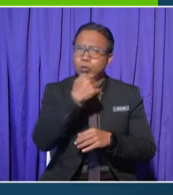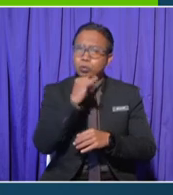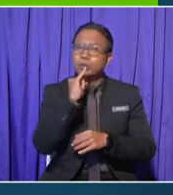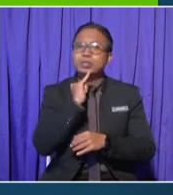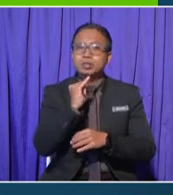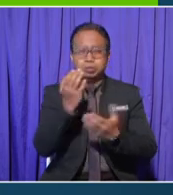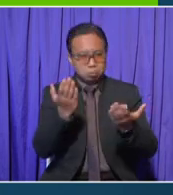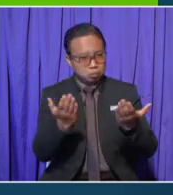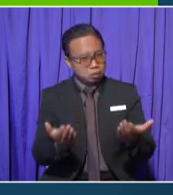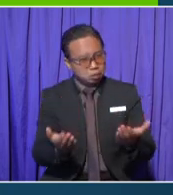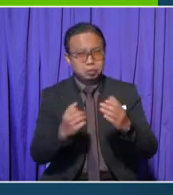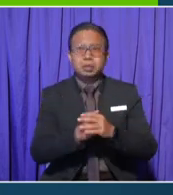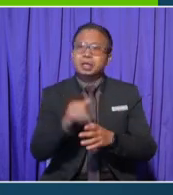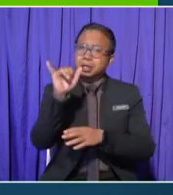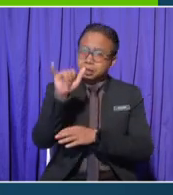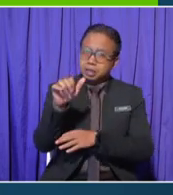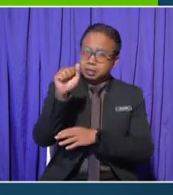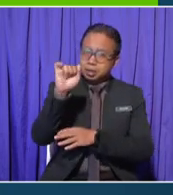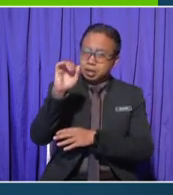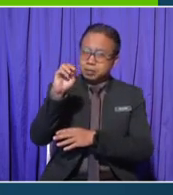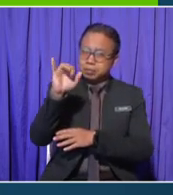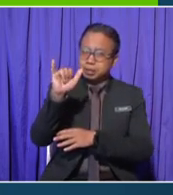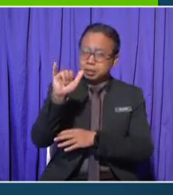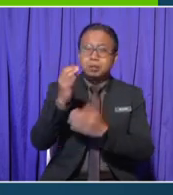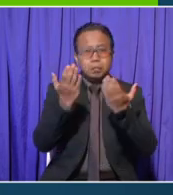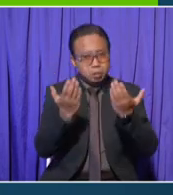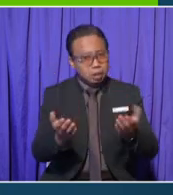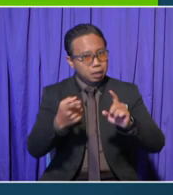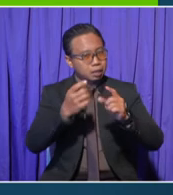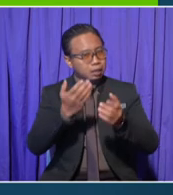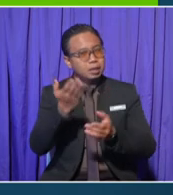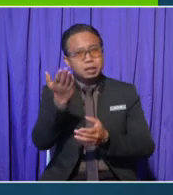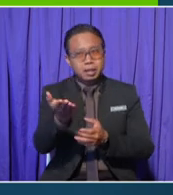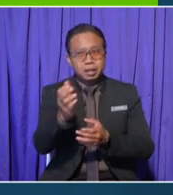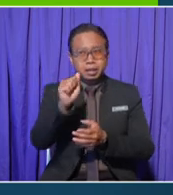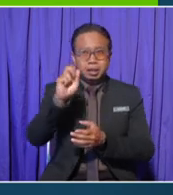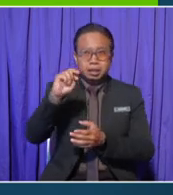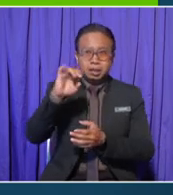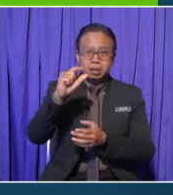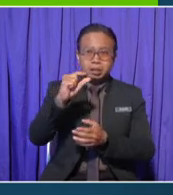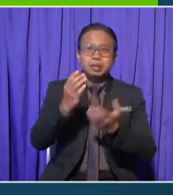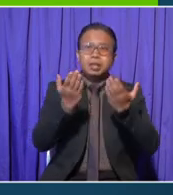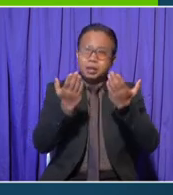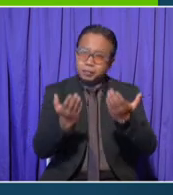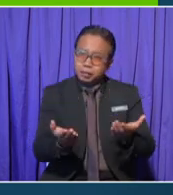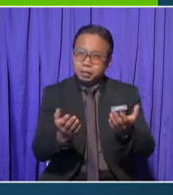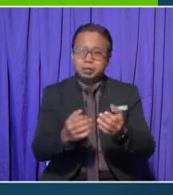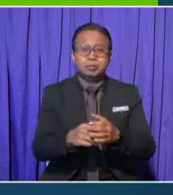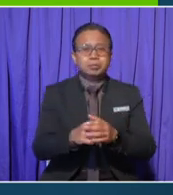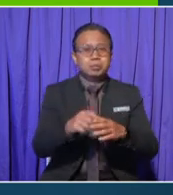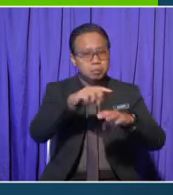heavier? Yes, Aimi is heavier than Anik. Heavier things will go